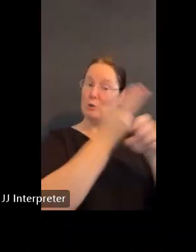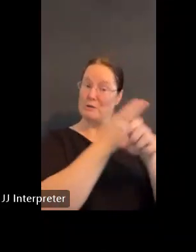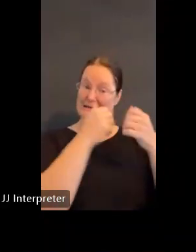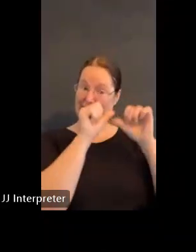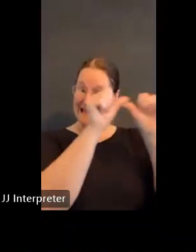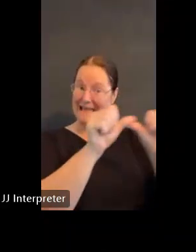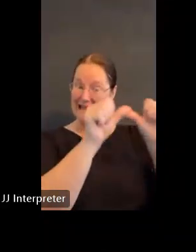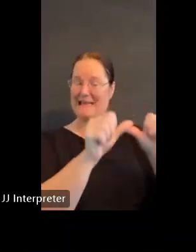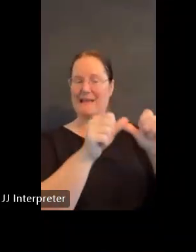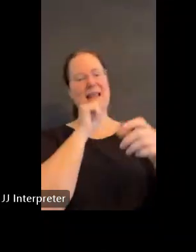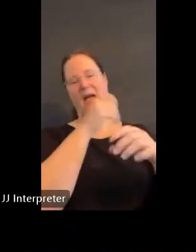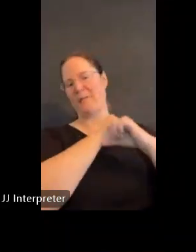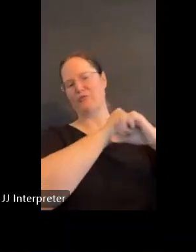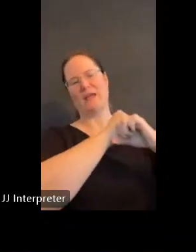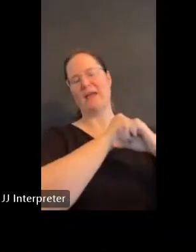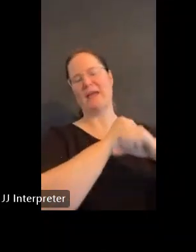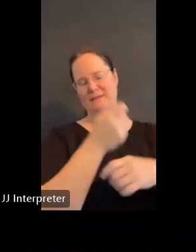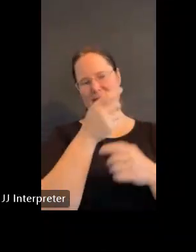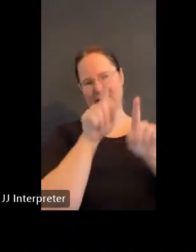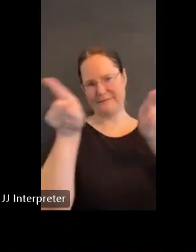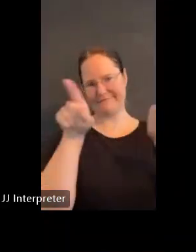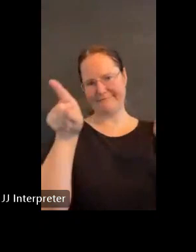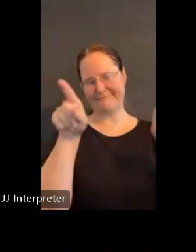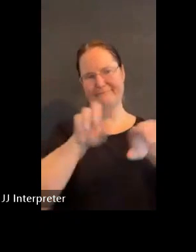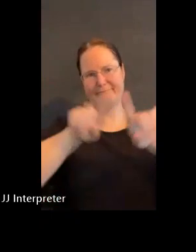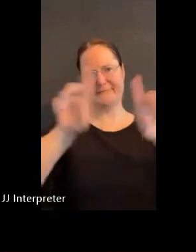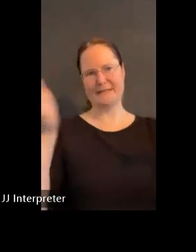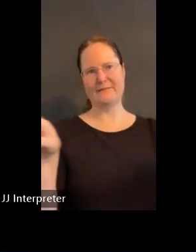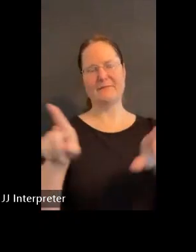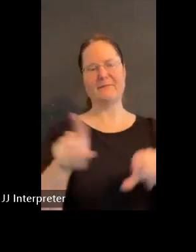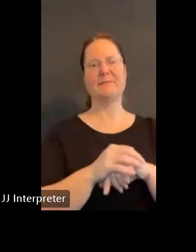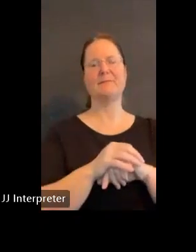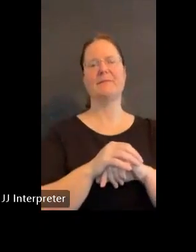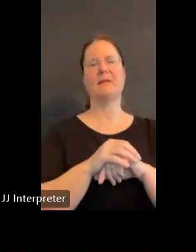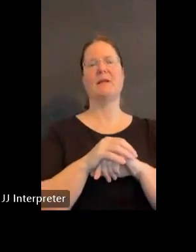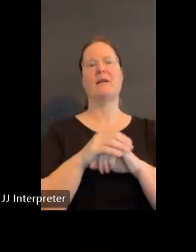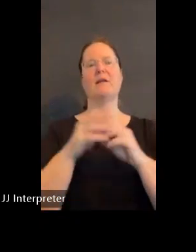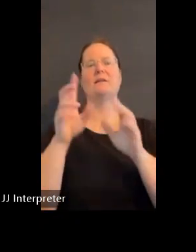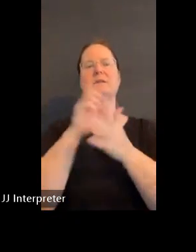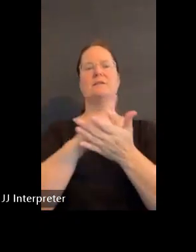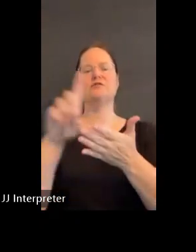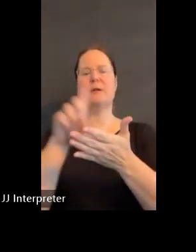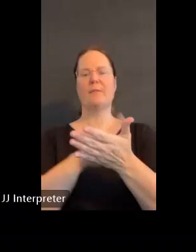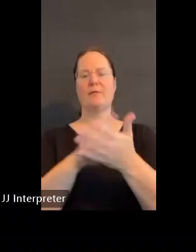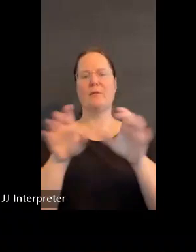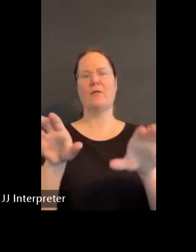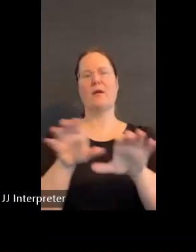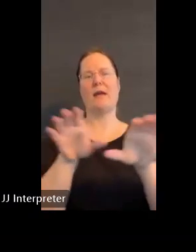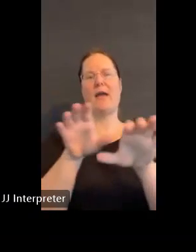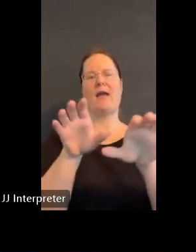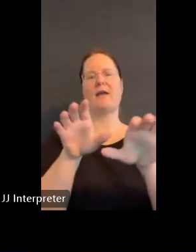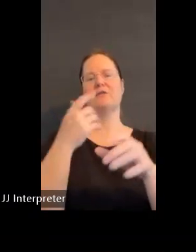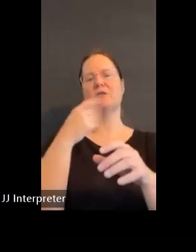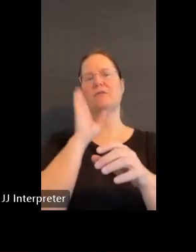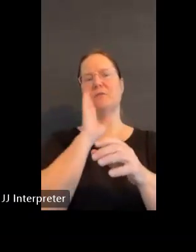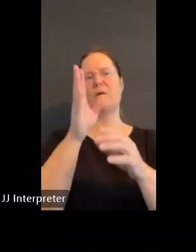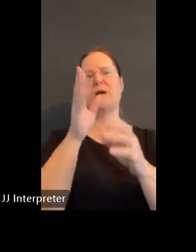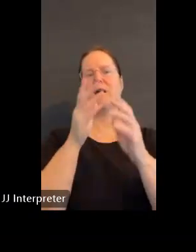All right, we're going to talk about discriminatory actions, and we're going to take a pretty quick tour through these because I would like to